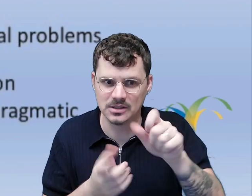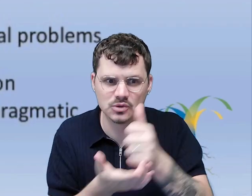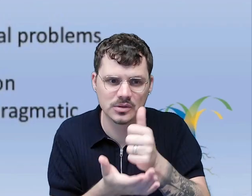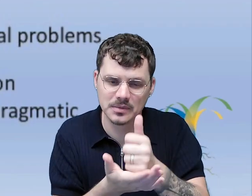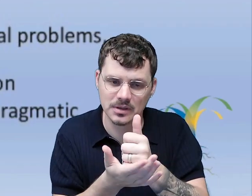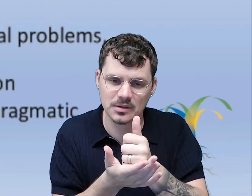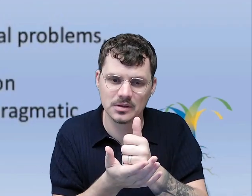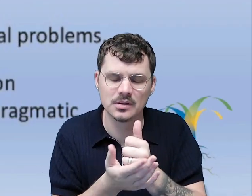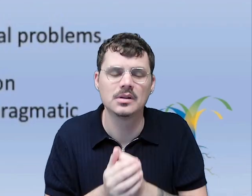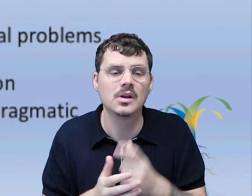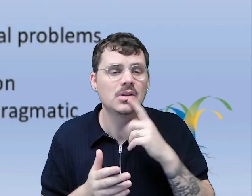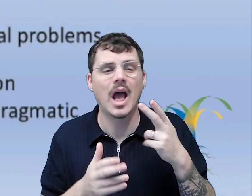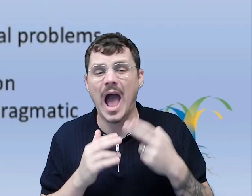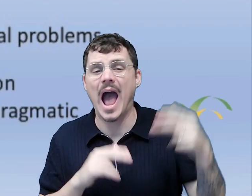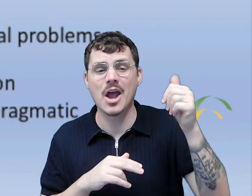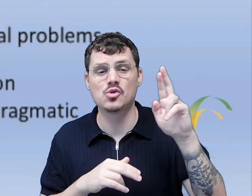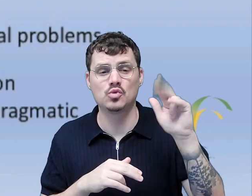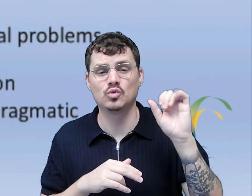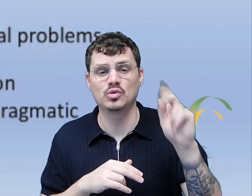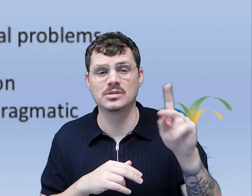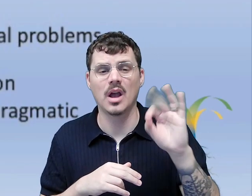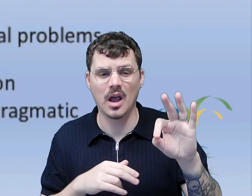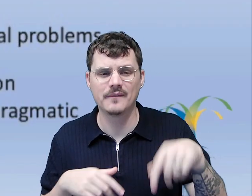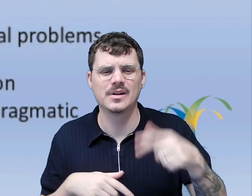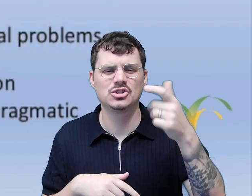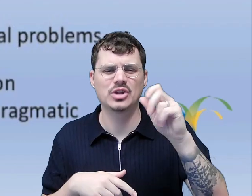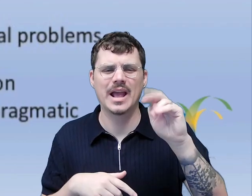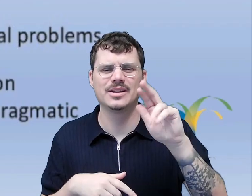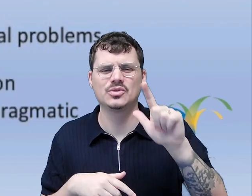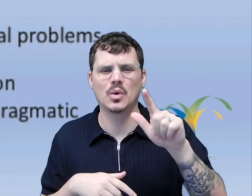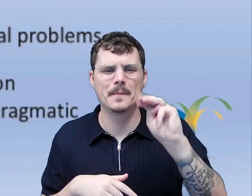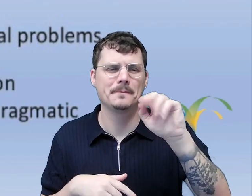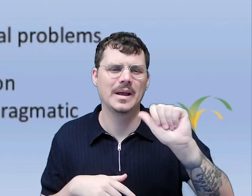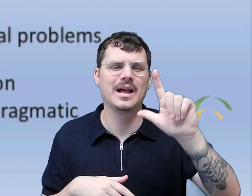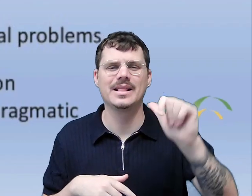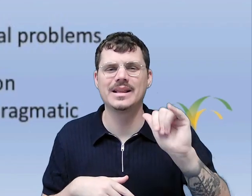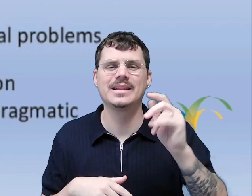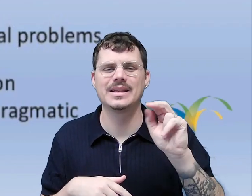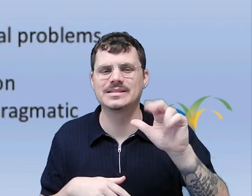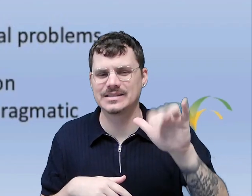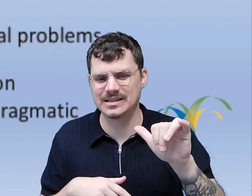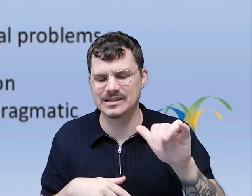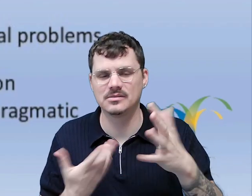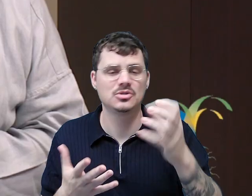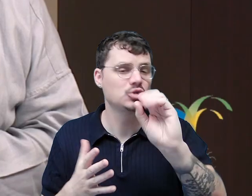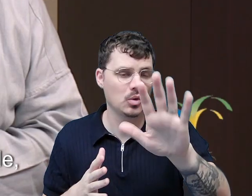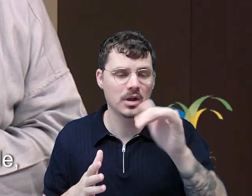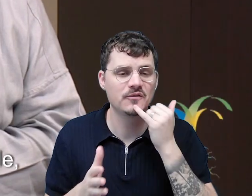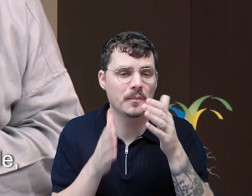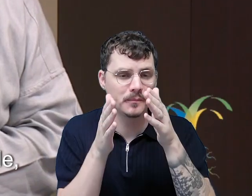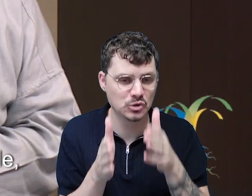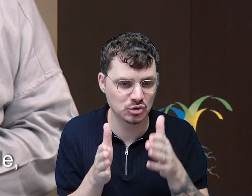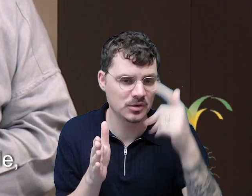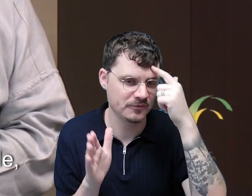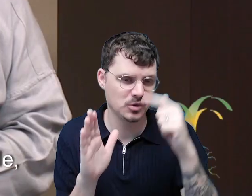but deserves treatment. There's a much higher risk of genital malignancies.